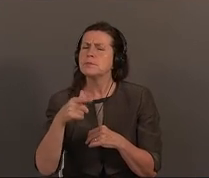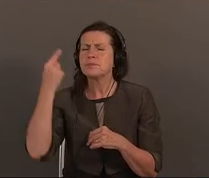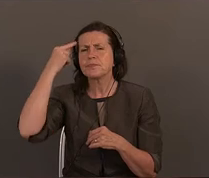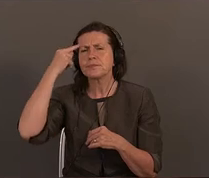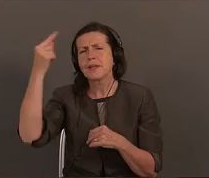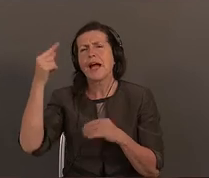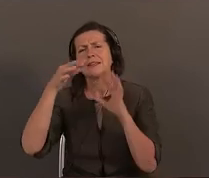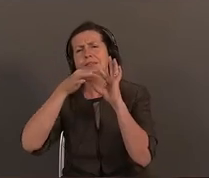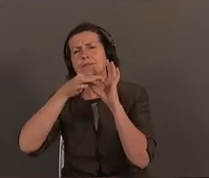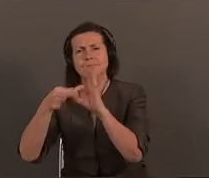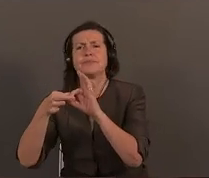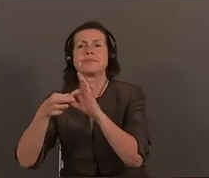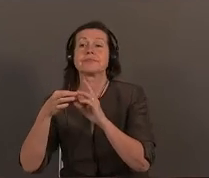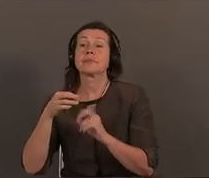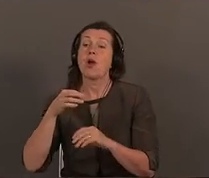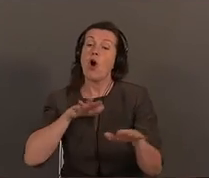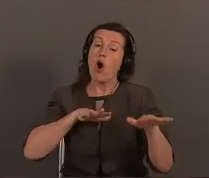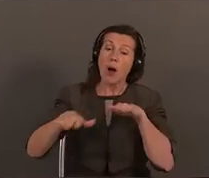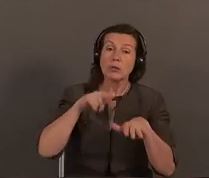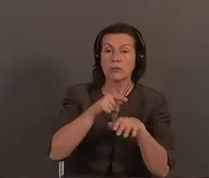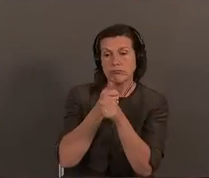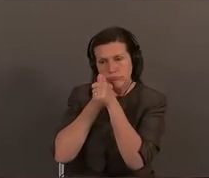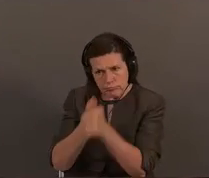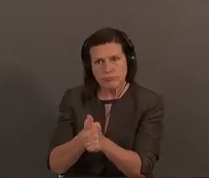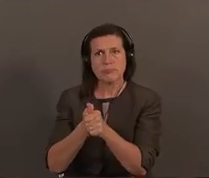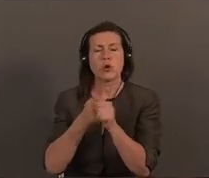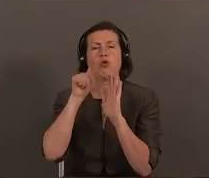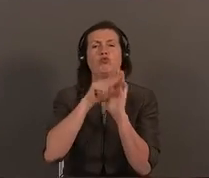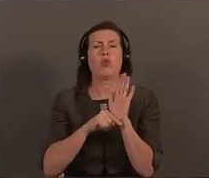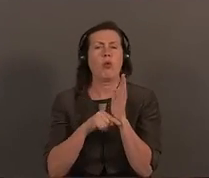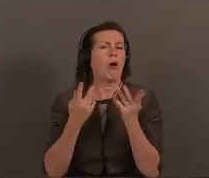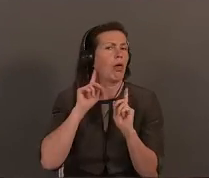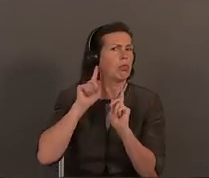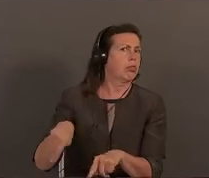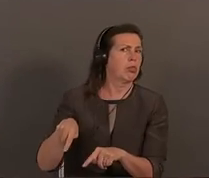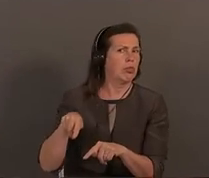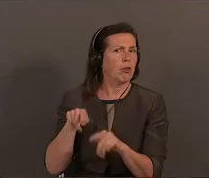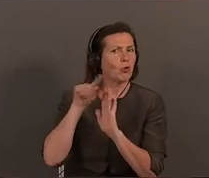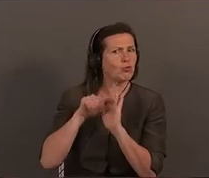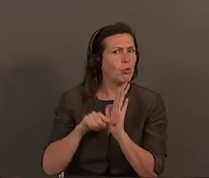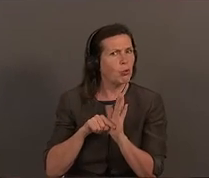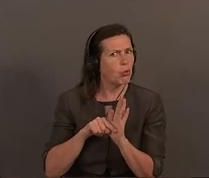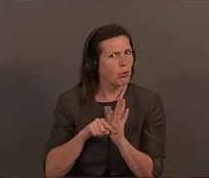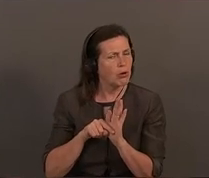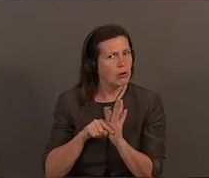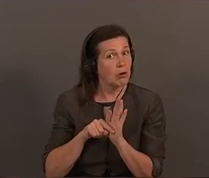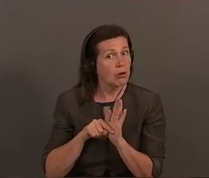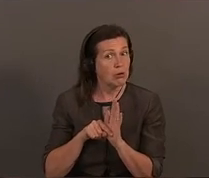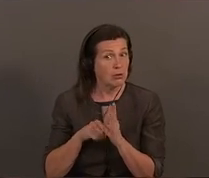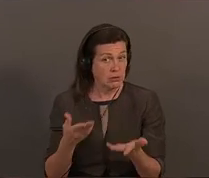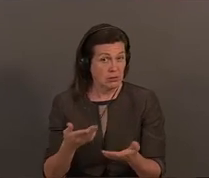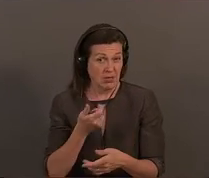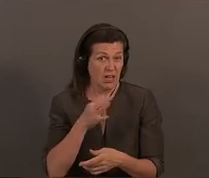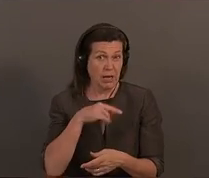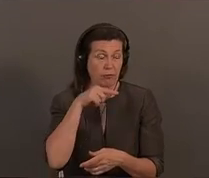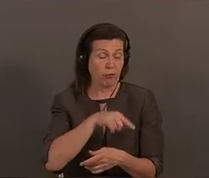actually respect these rules or wouldn't respect these rules? Wouldn't it be very foolish of them